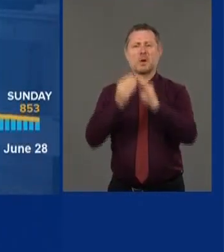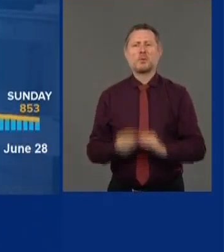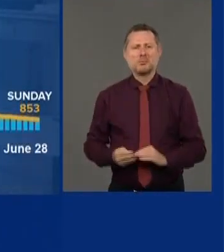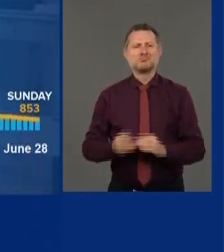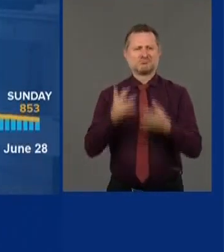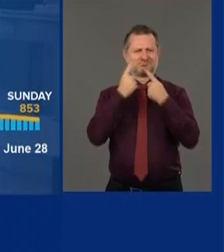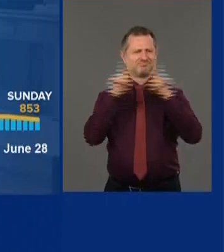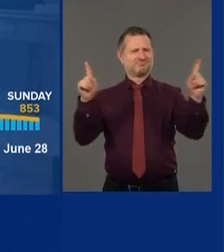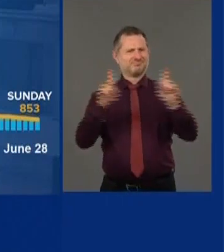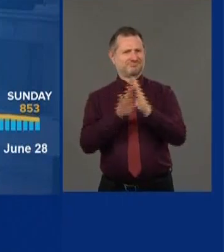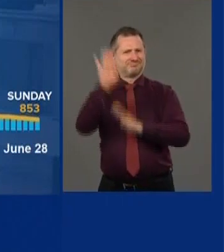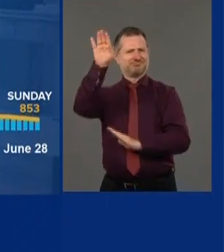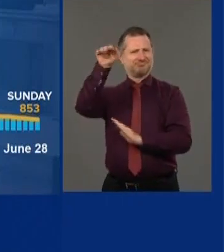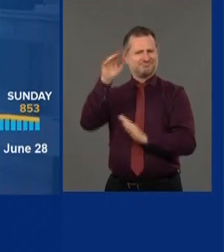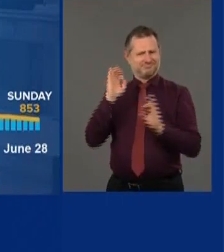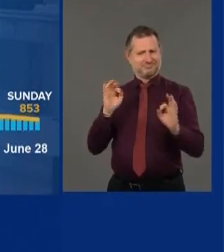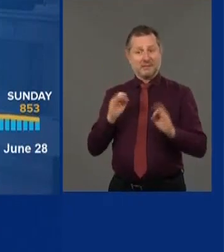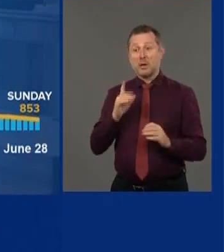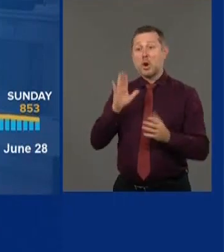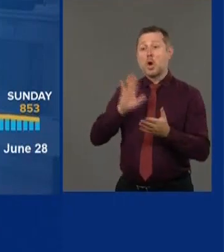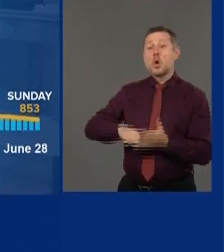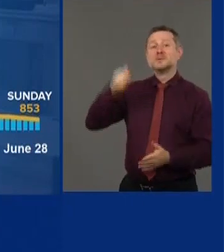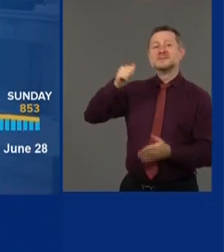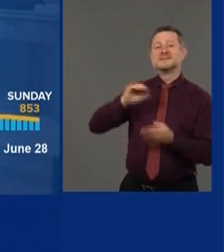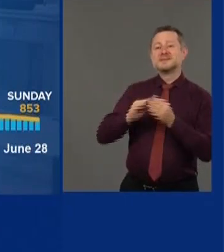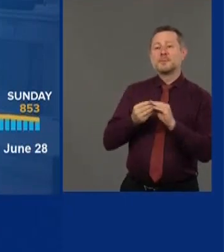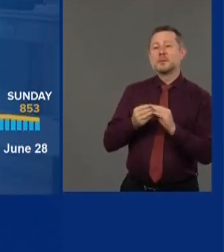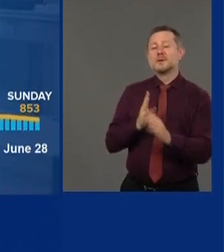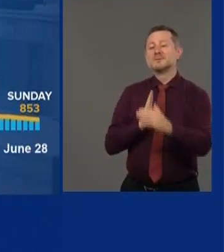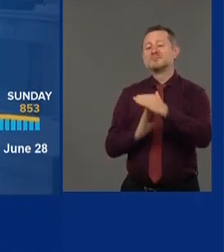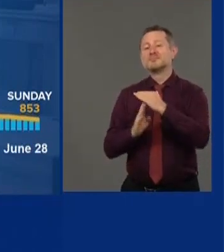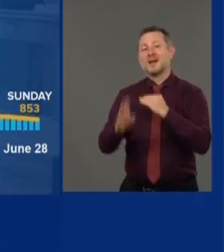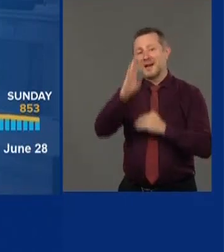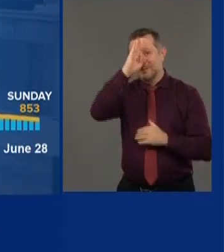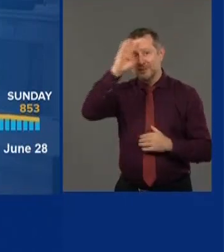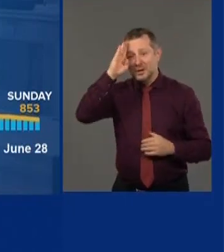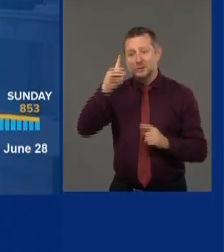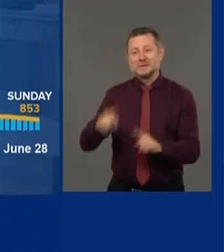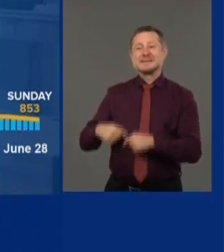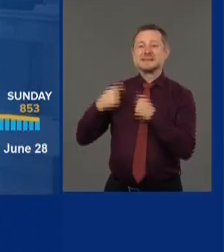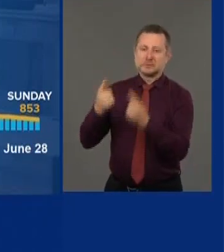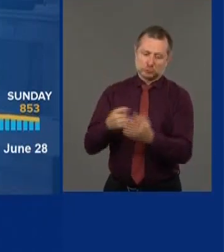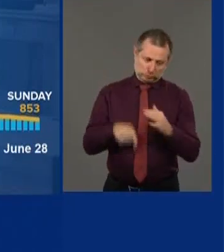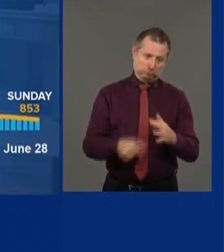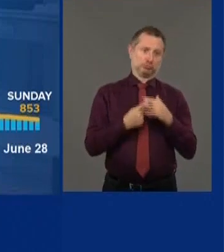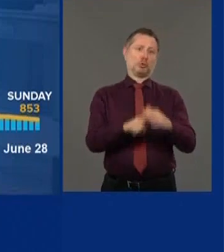the lowest level of hospitalizations since this nightmare began,